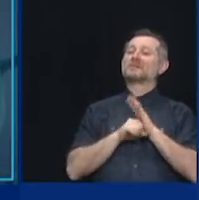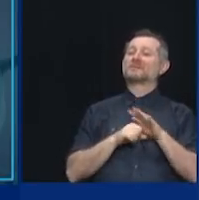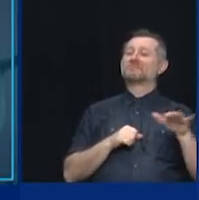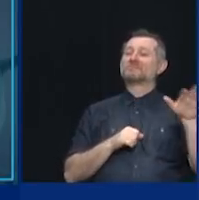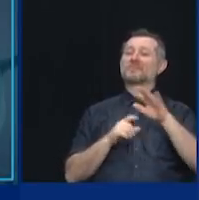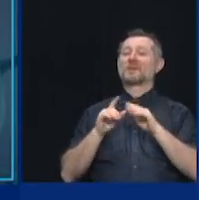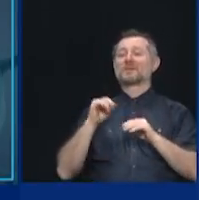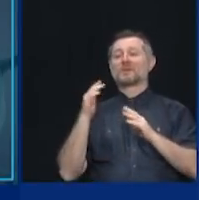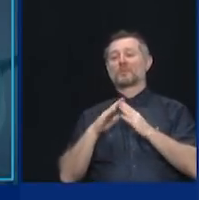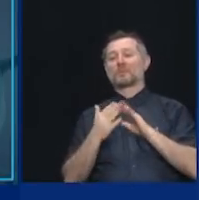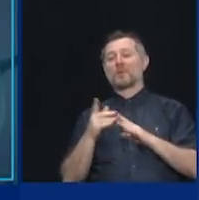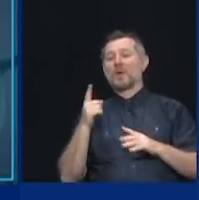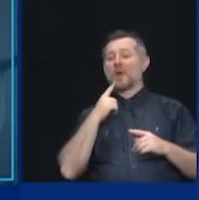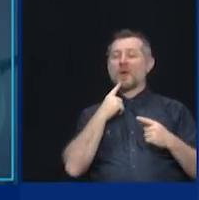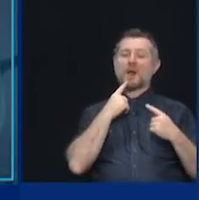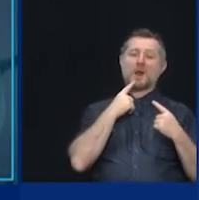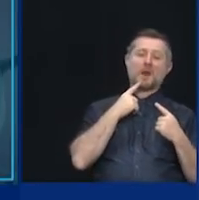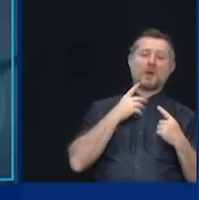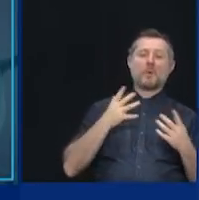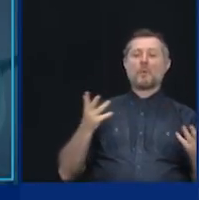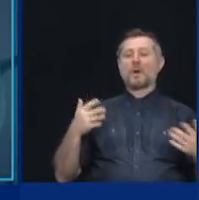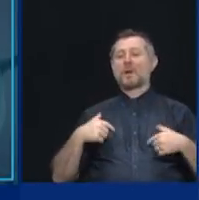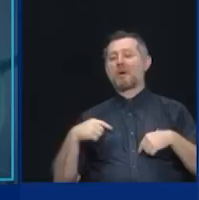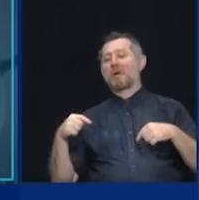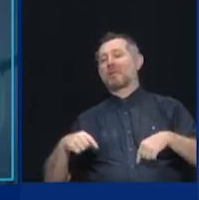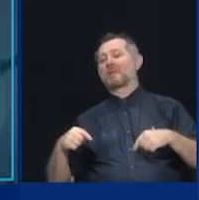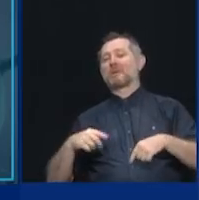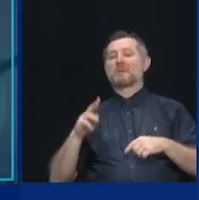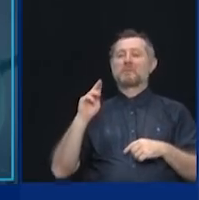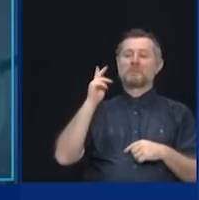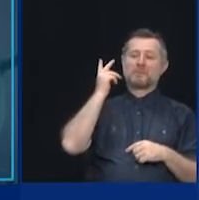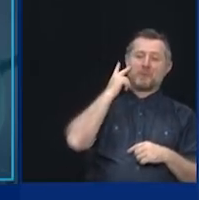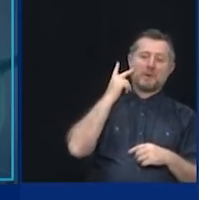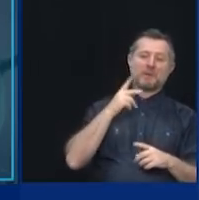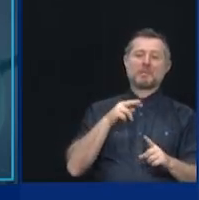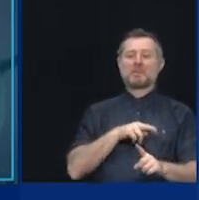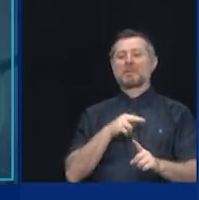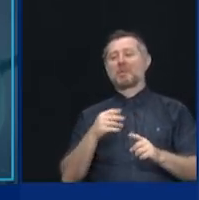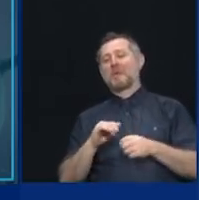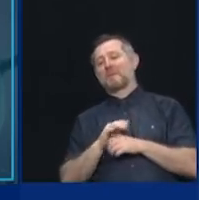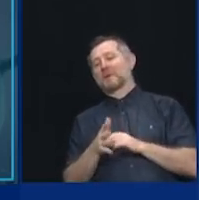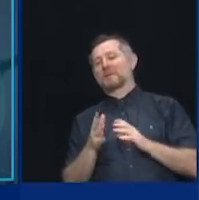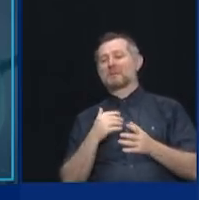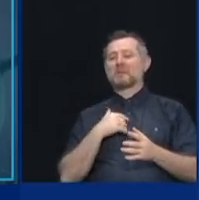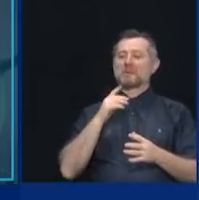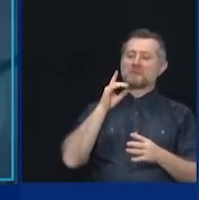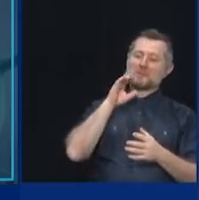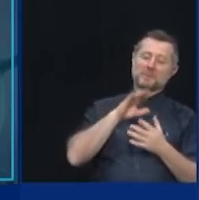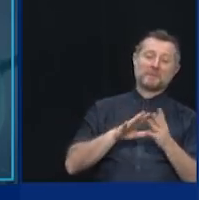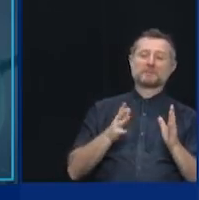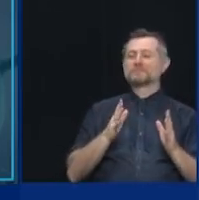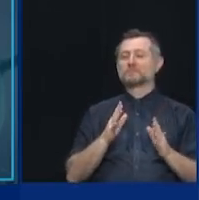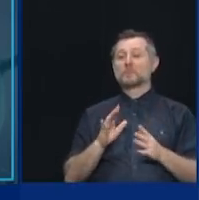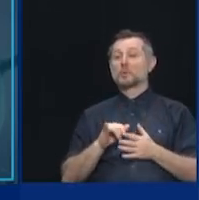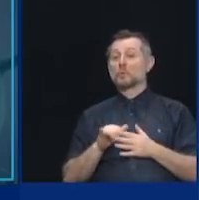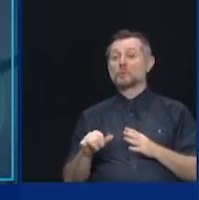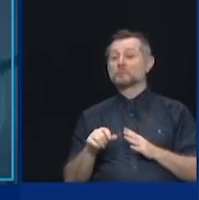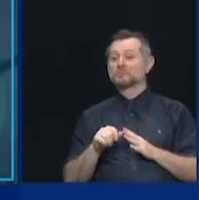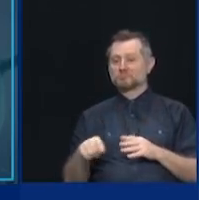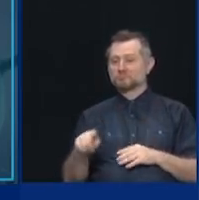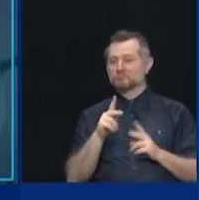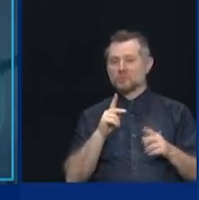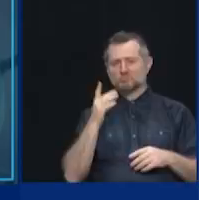saying, well, I believe this politically, I don't believe that. New Yorkers were smart, and